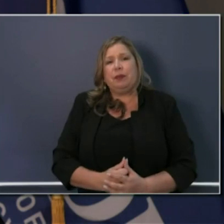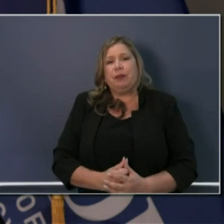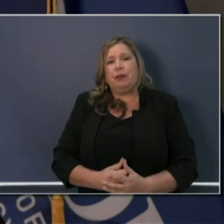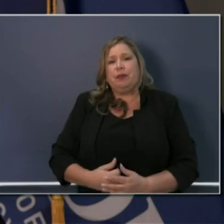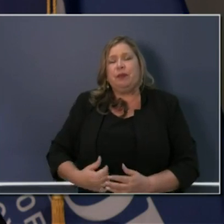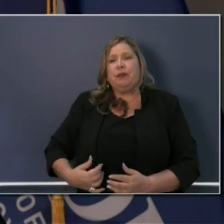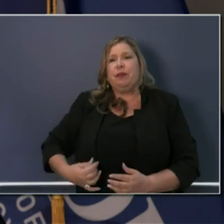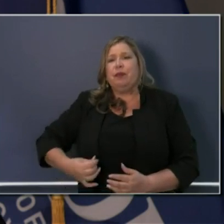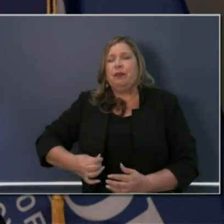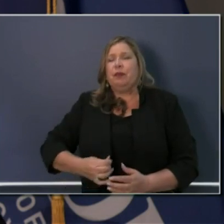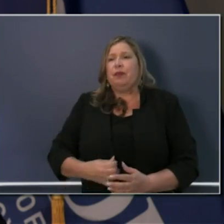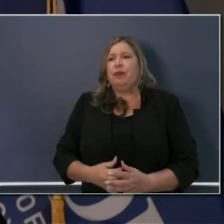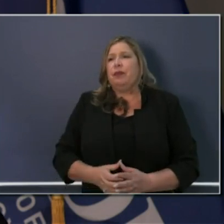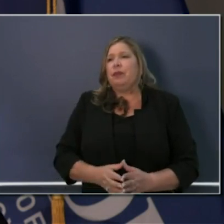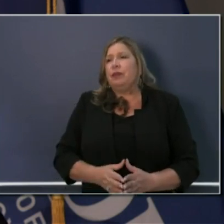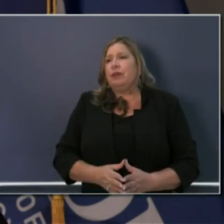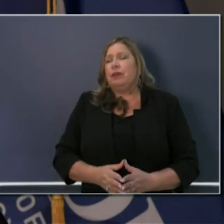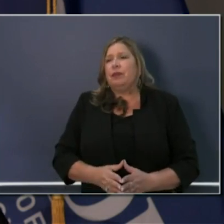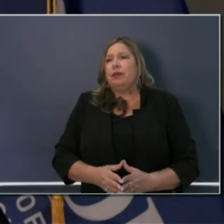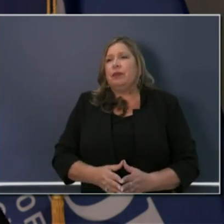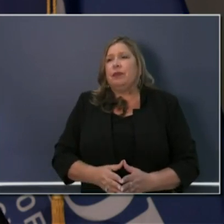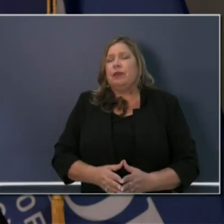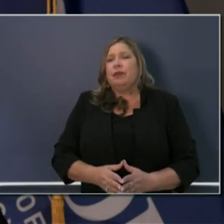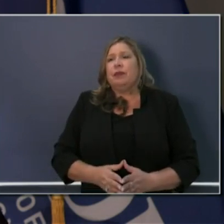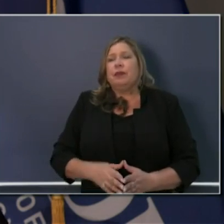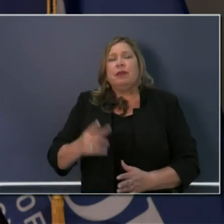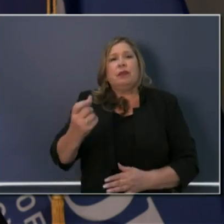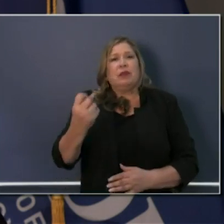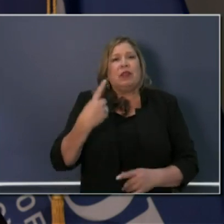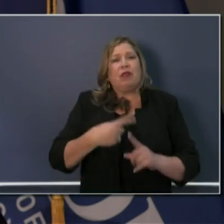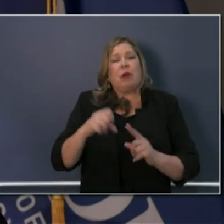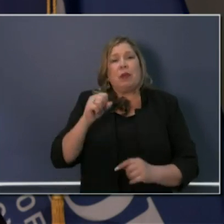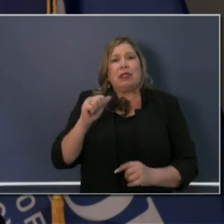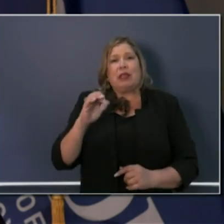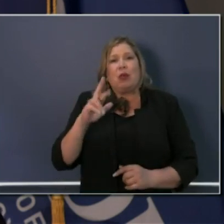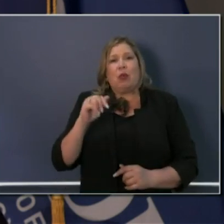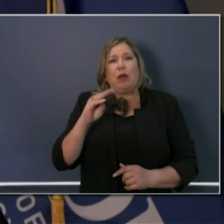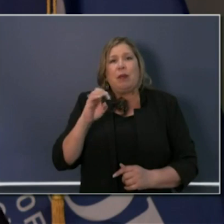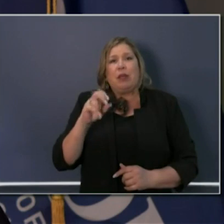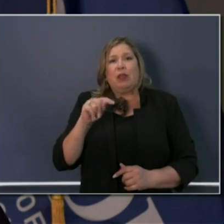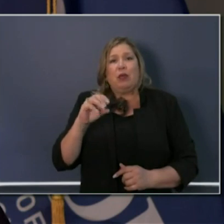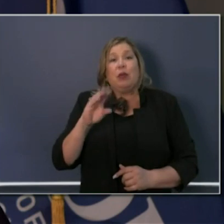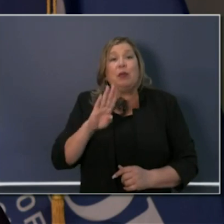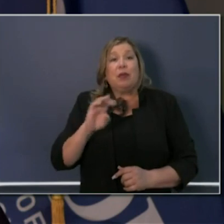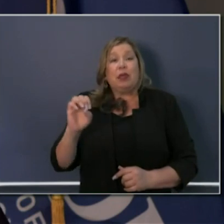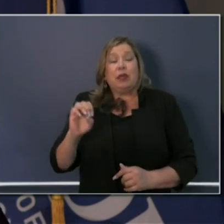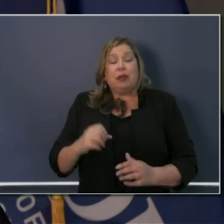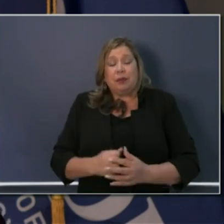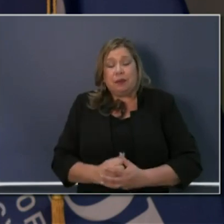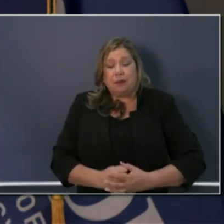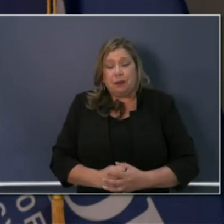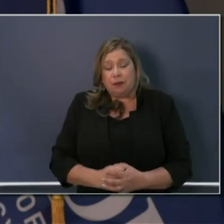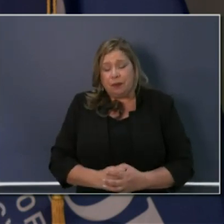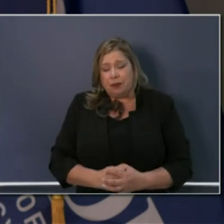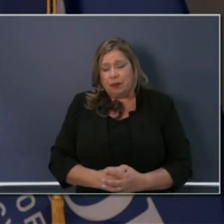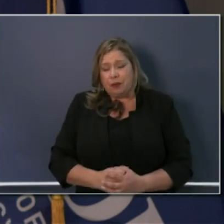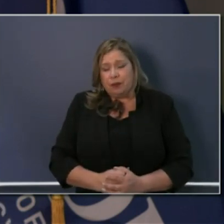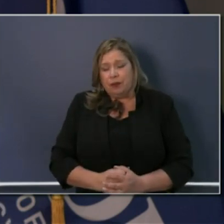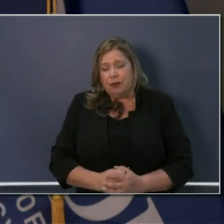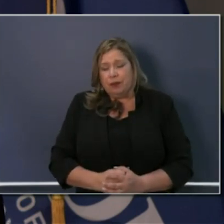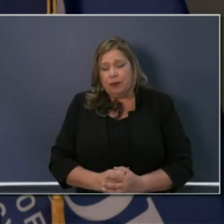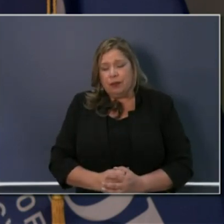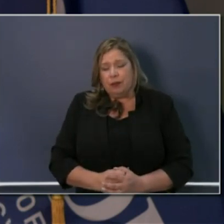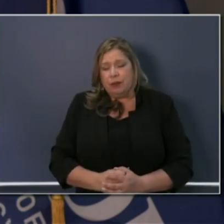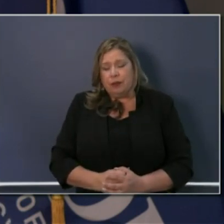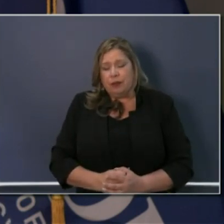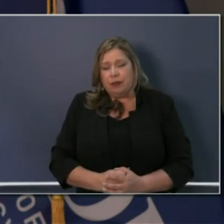Hi, Governor. Thanks for, I'll echo everybody else. Thanks for taking time to talk to us. Can we